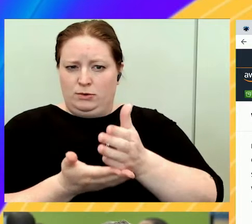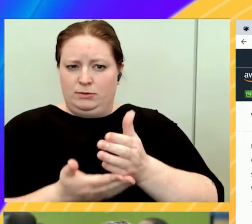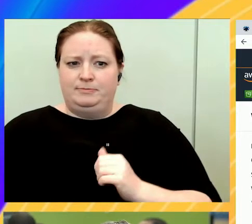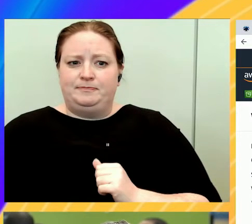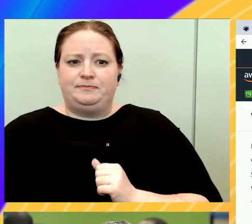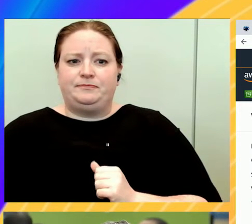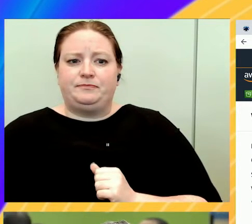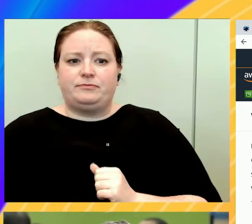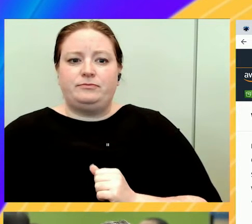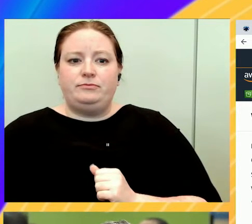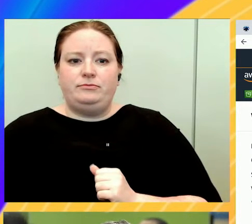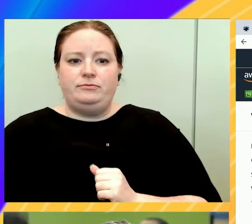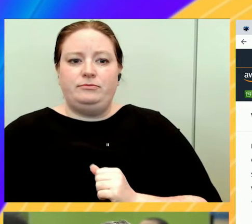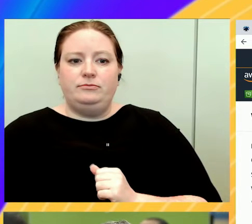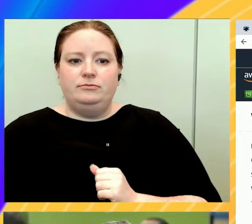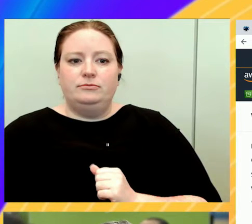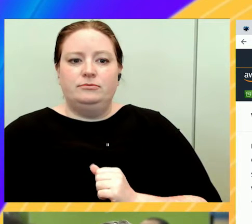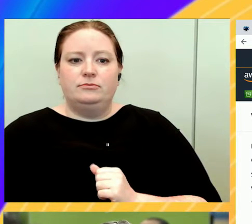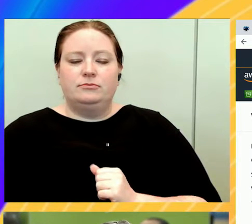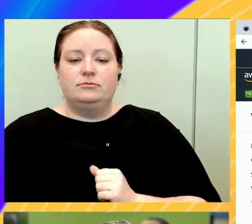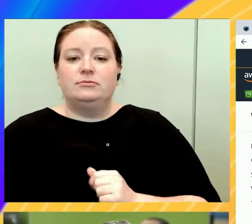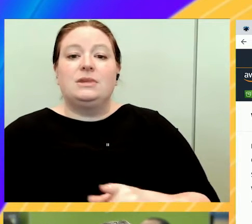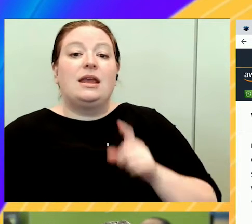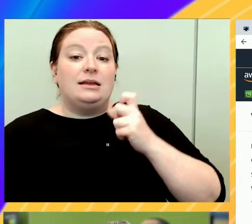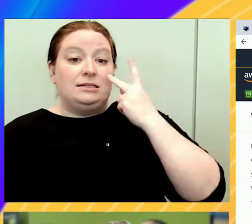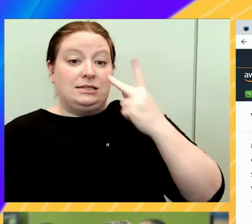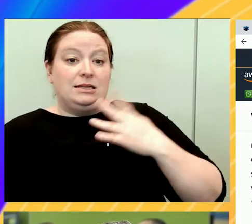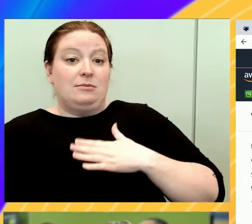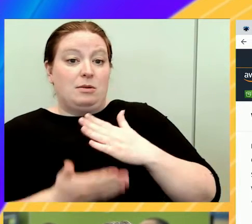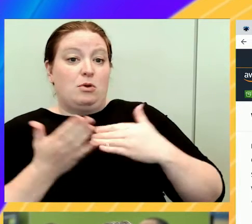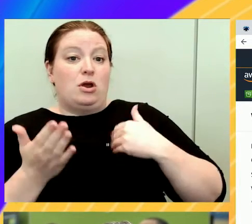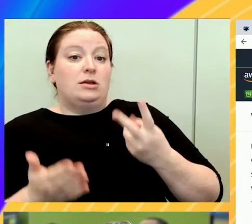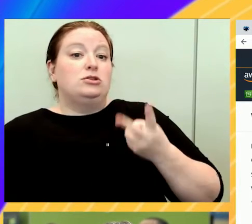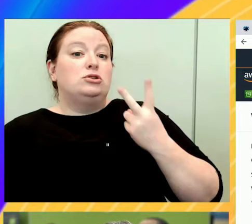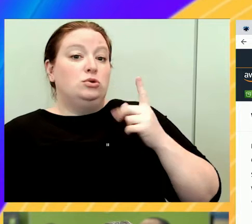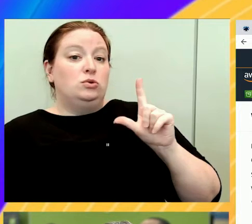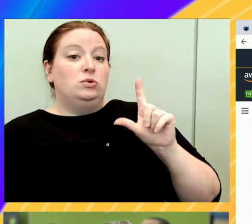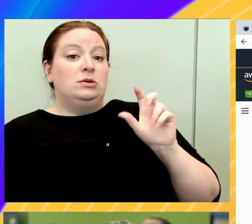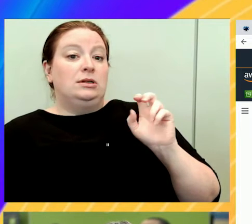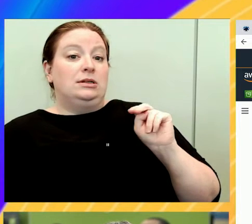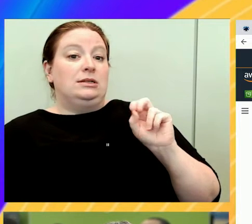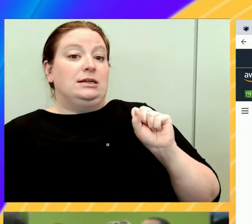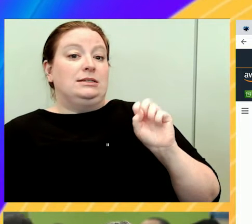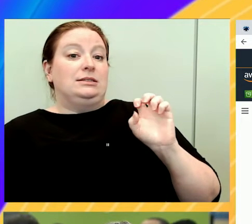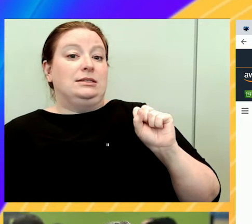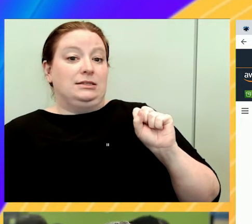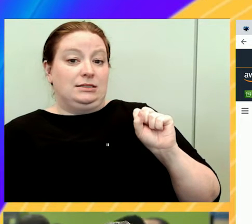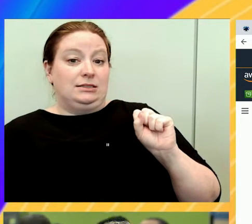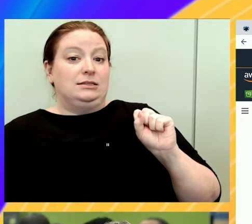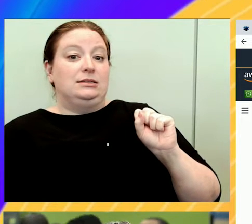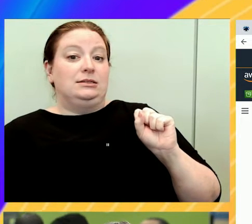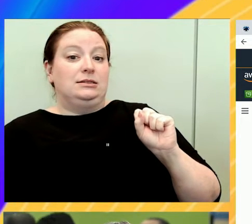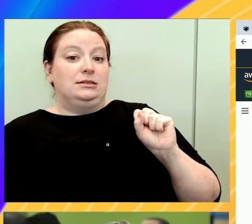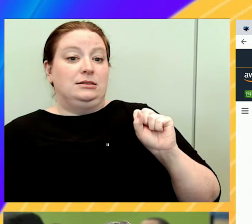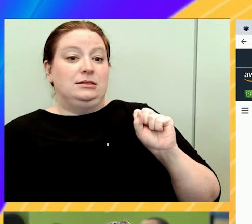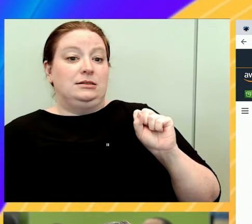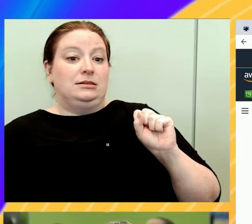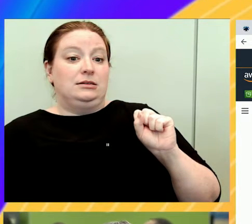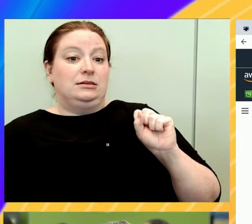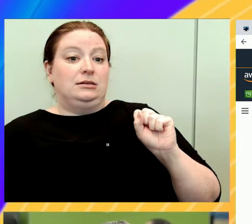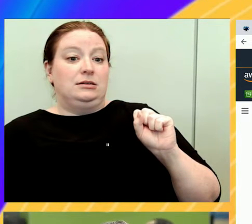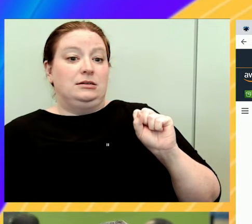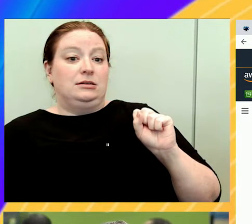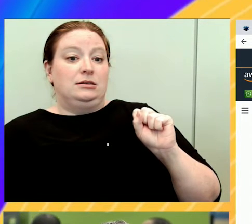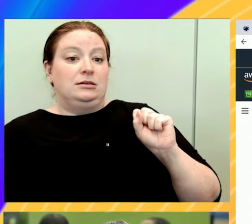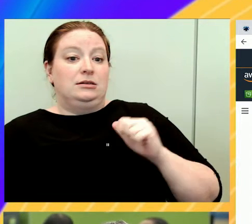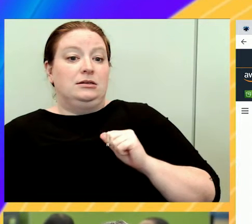I can see that my important workload currently has 2 lenses. I can edit the lenses, and I